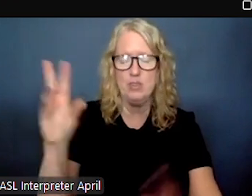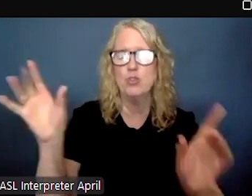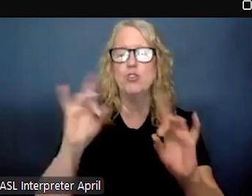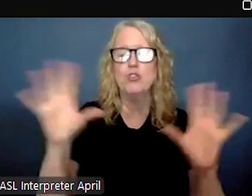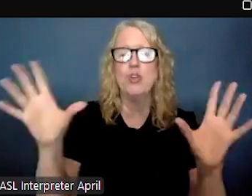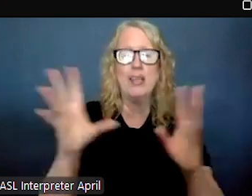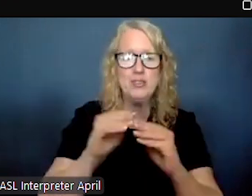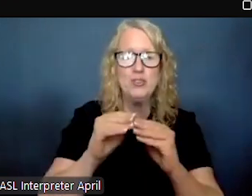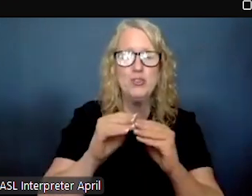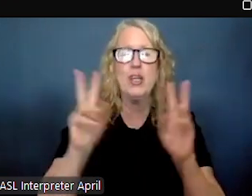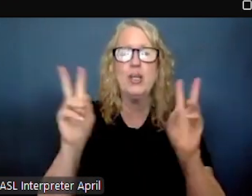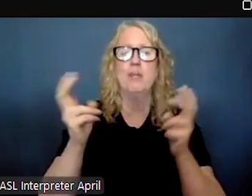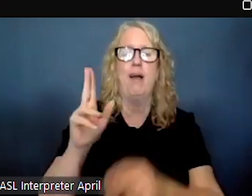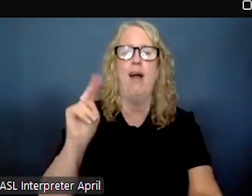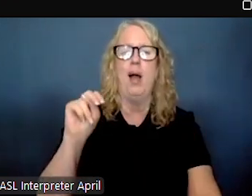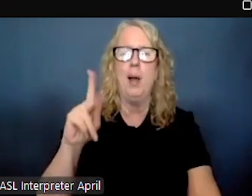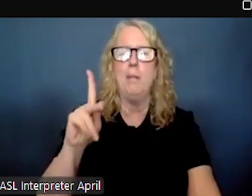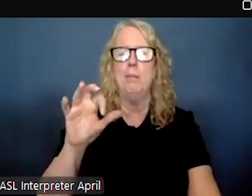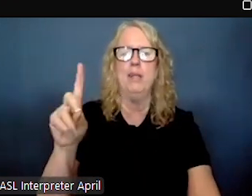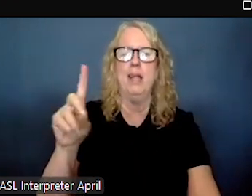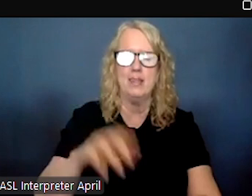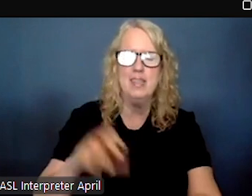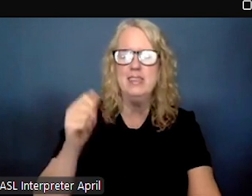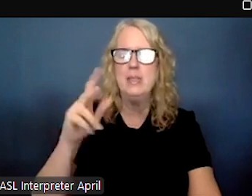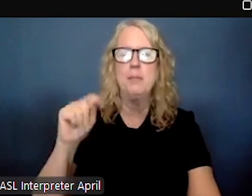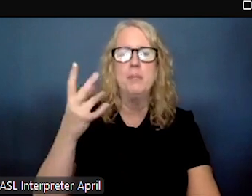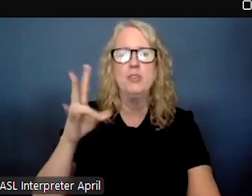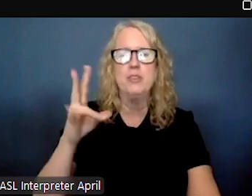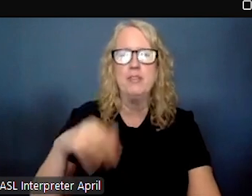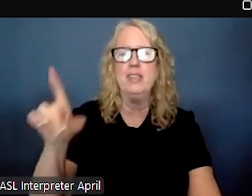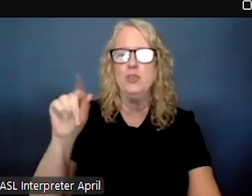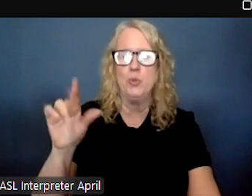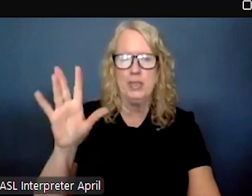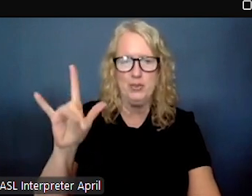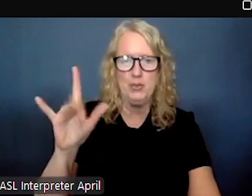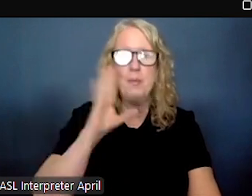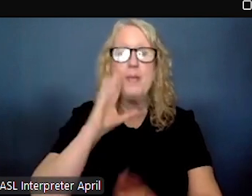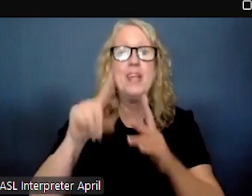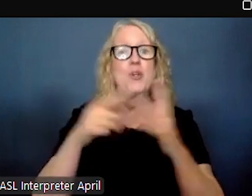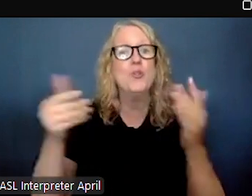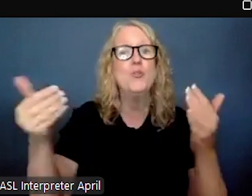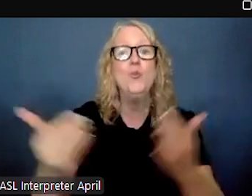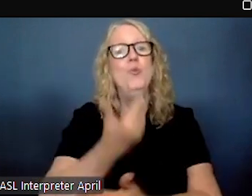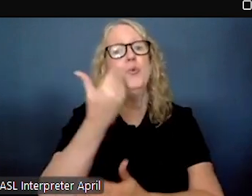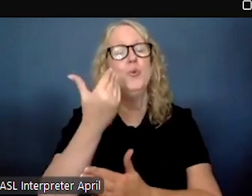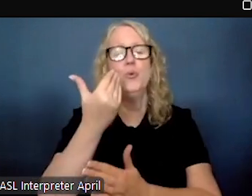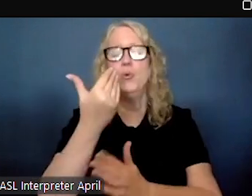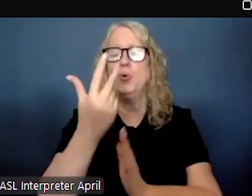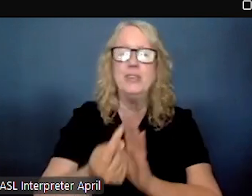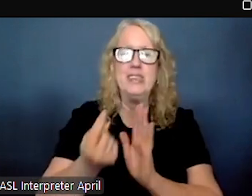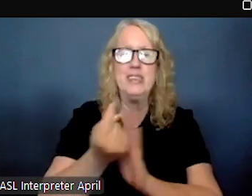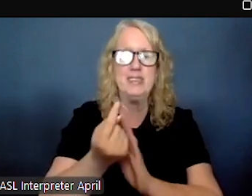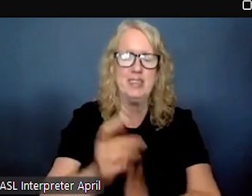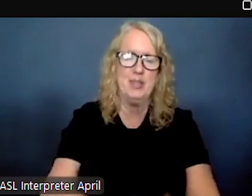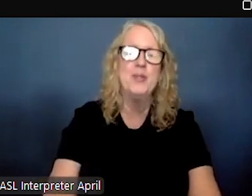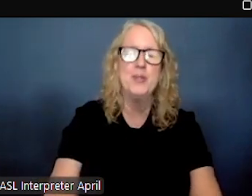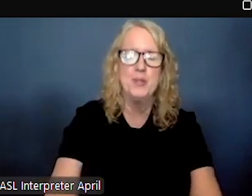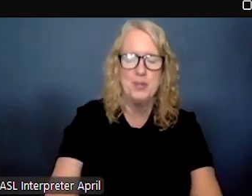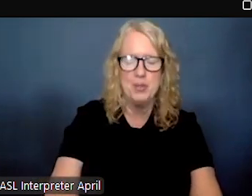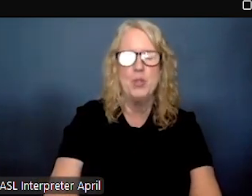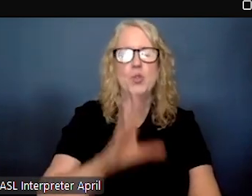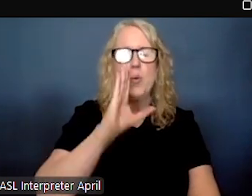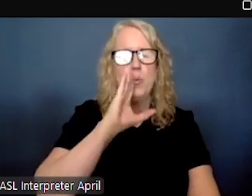Jam Unplugged, coming September 17th, 2025. That starts the new season. And we will be